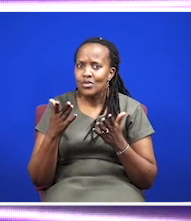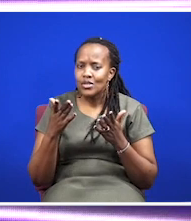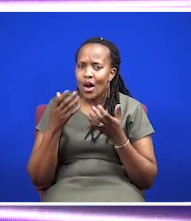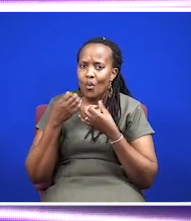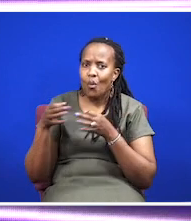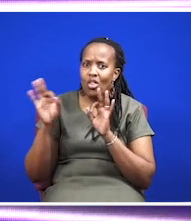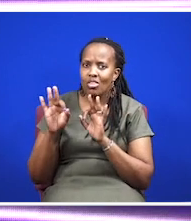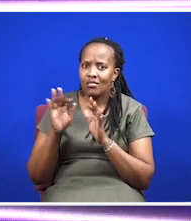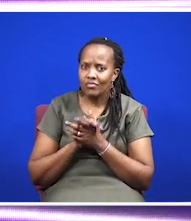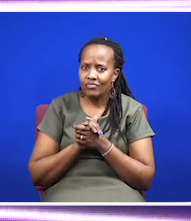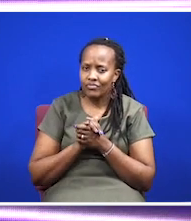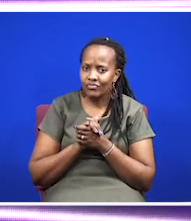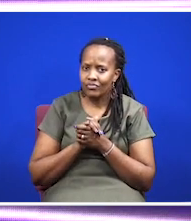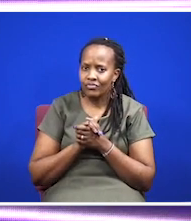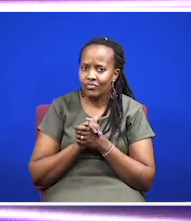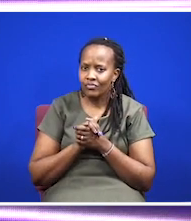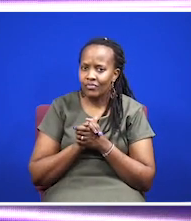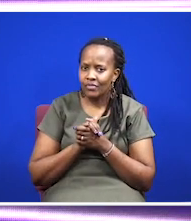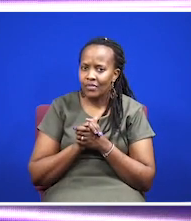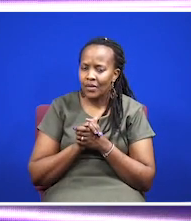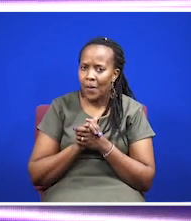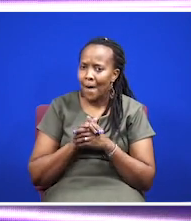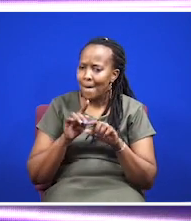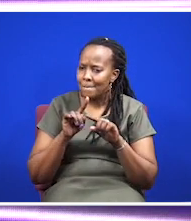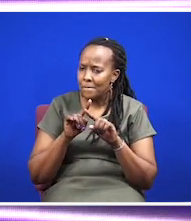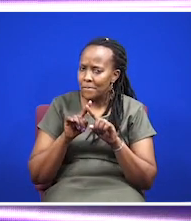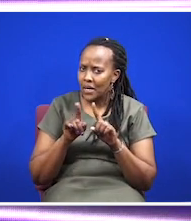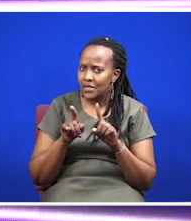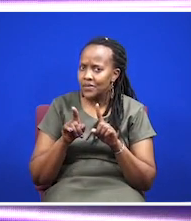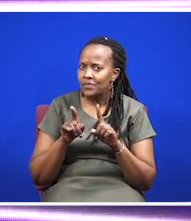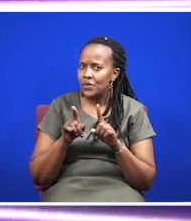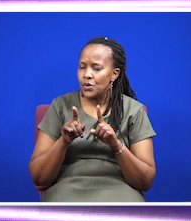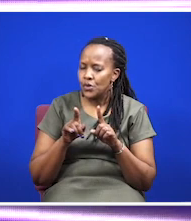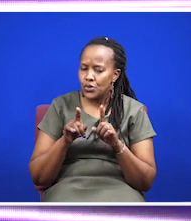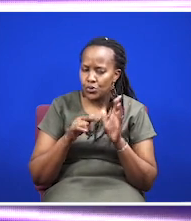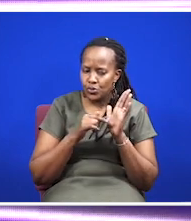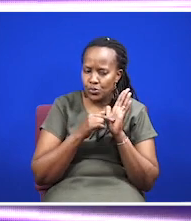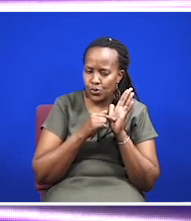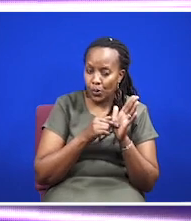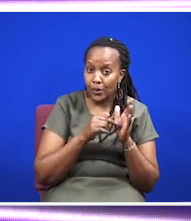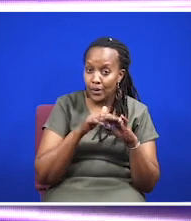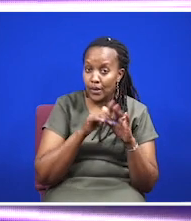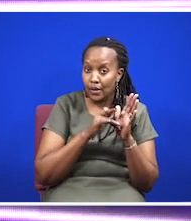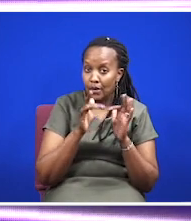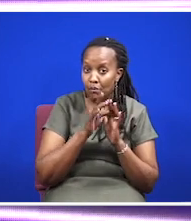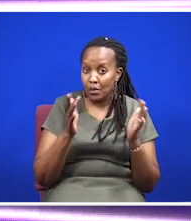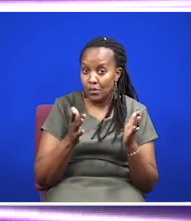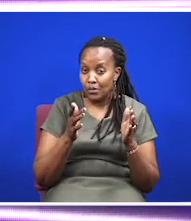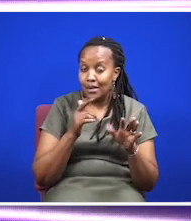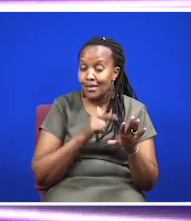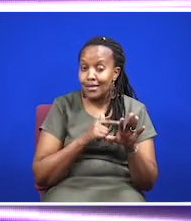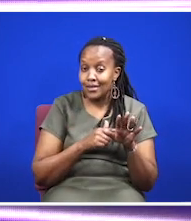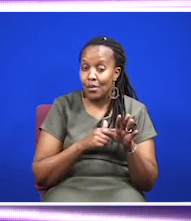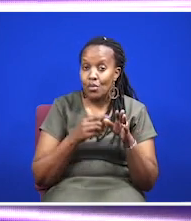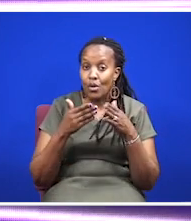Maybe jewels. But to apply it to scripture, I would say that when we open our mouths wide and